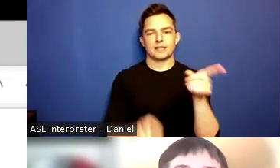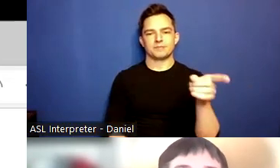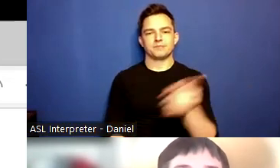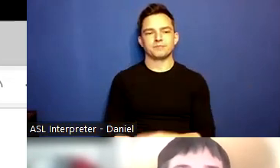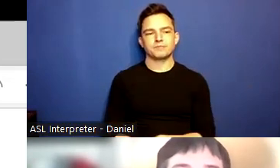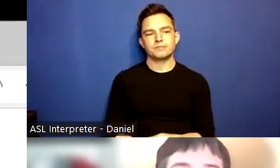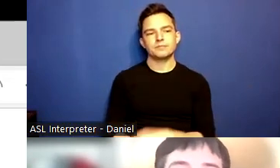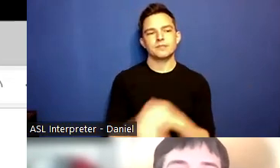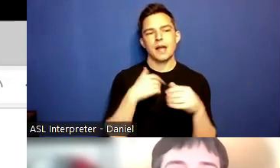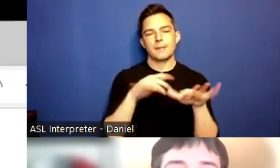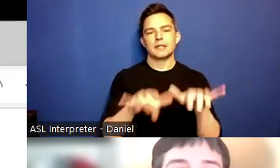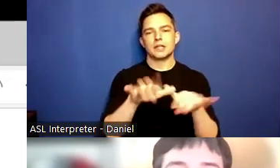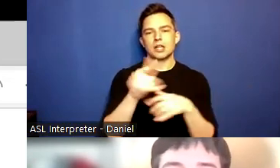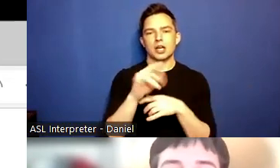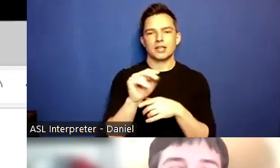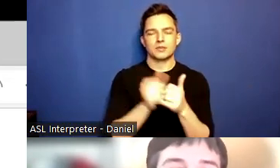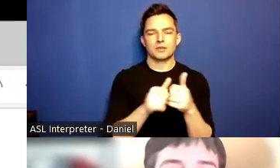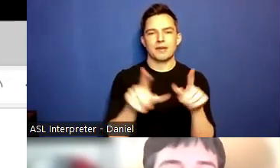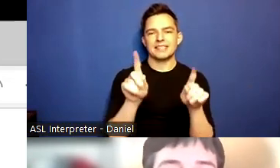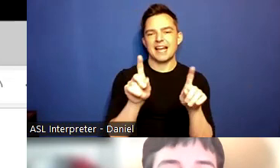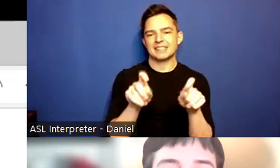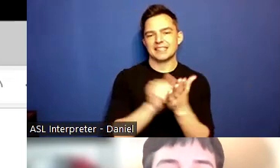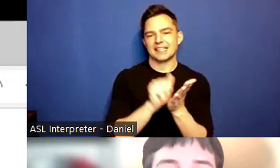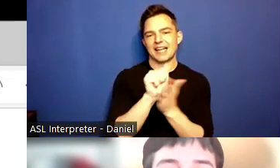I am logging in now with my test account